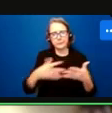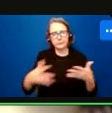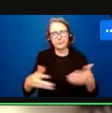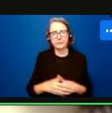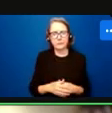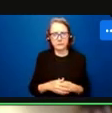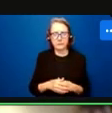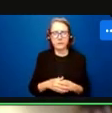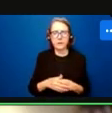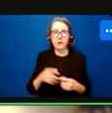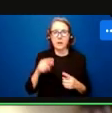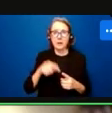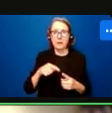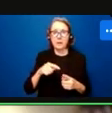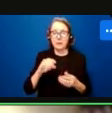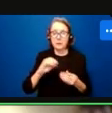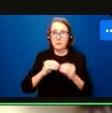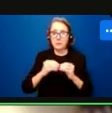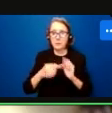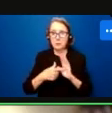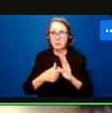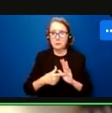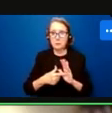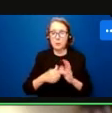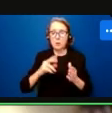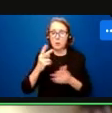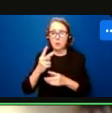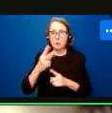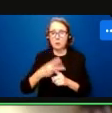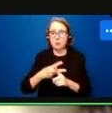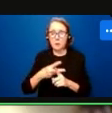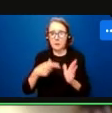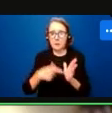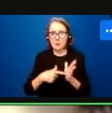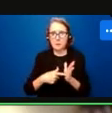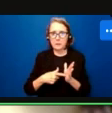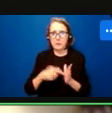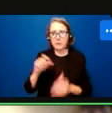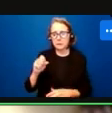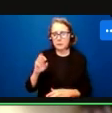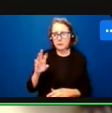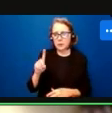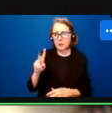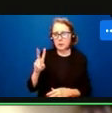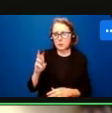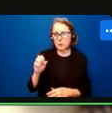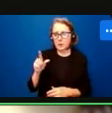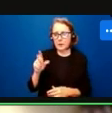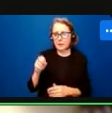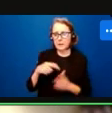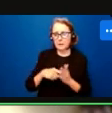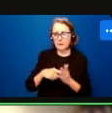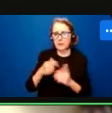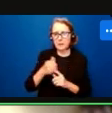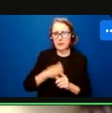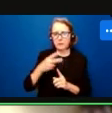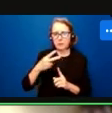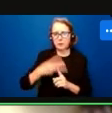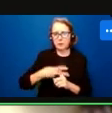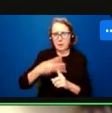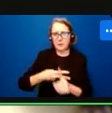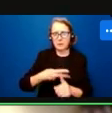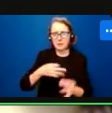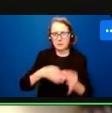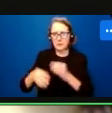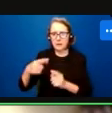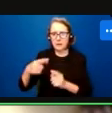a two-month bill, again, solid waste is billed every 2 months instead of monthly.